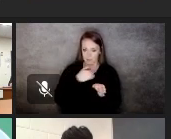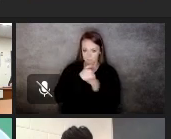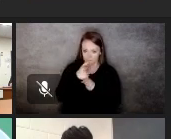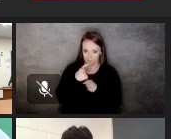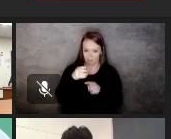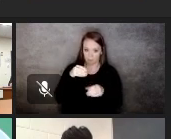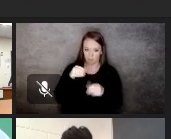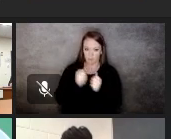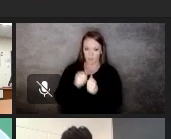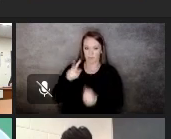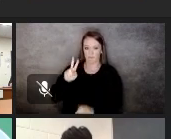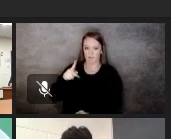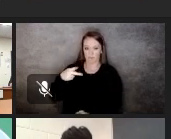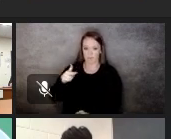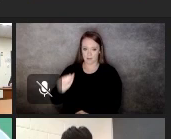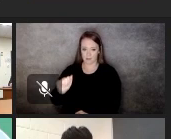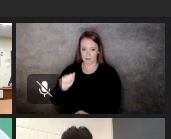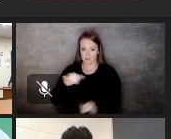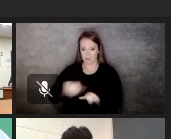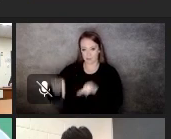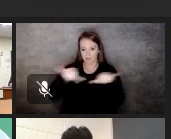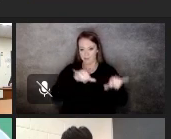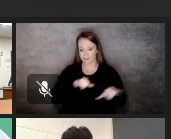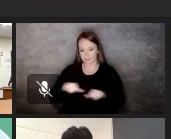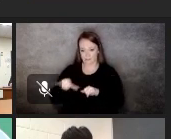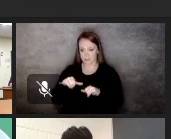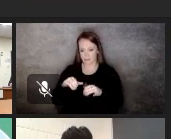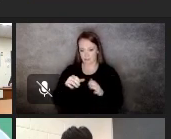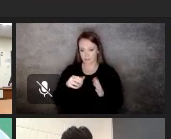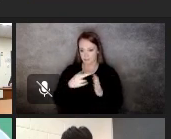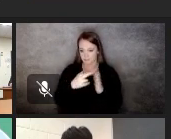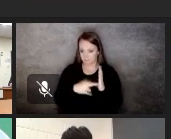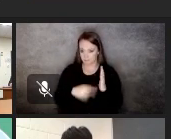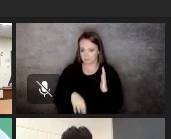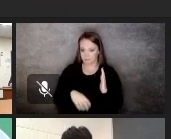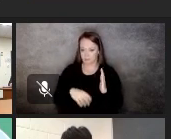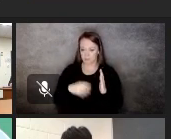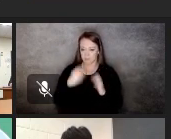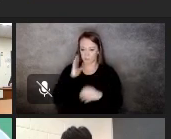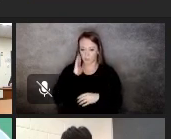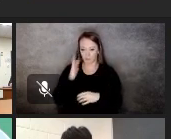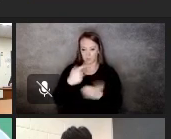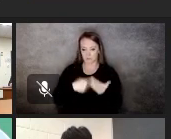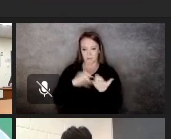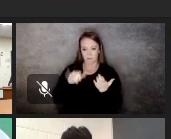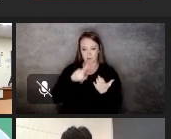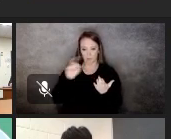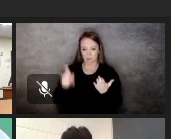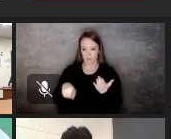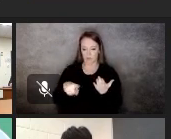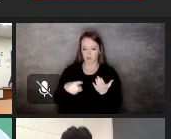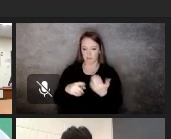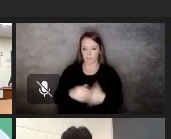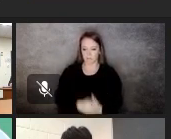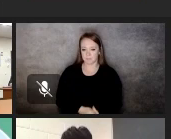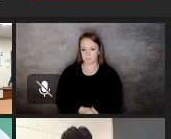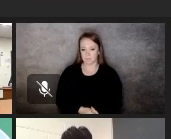time at the end to kind of address that question and any other questions that may come to mind through this time. Next slide,